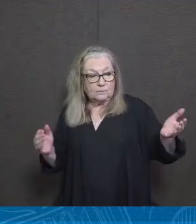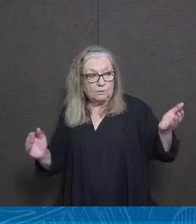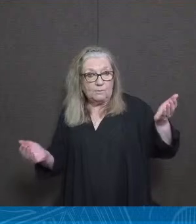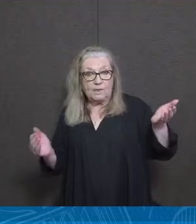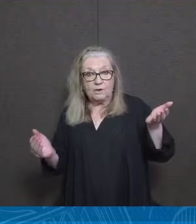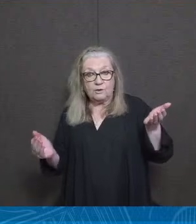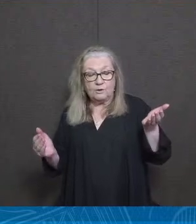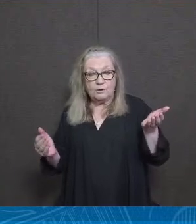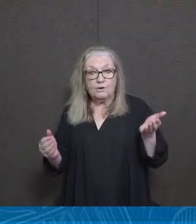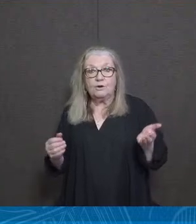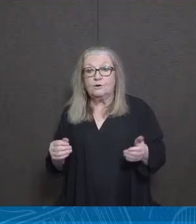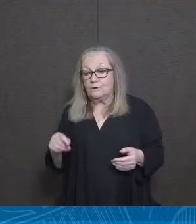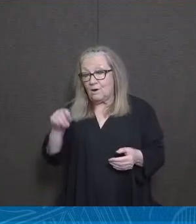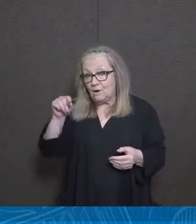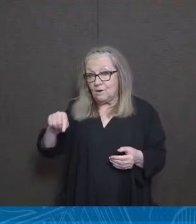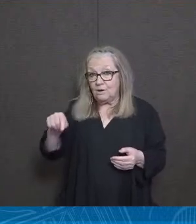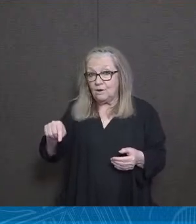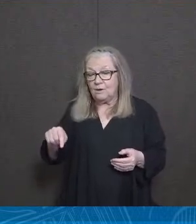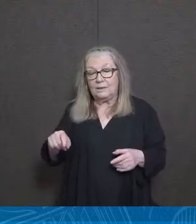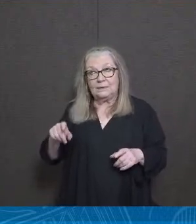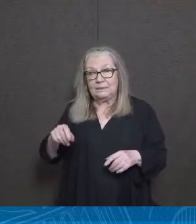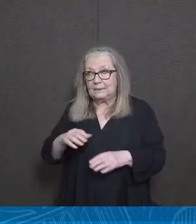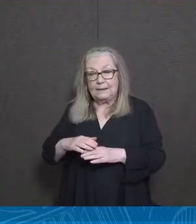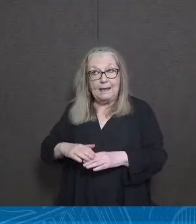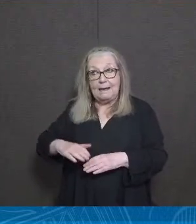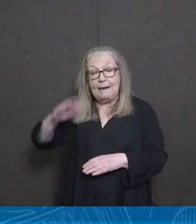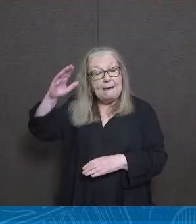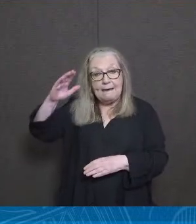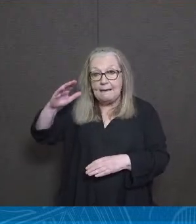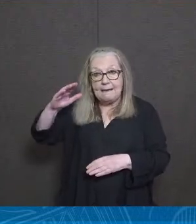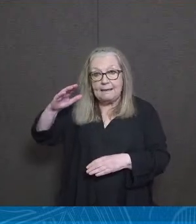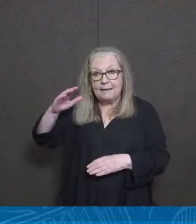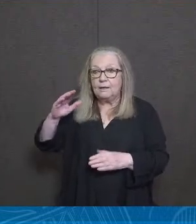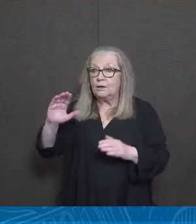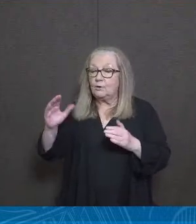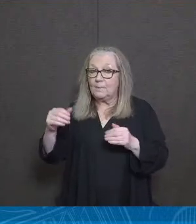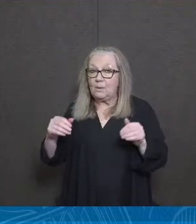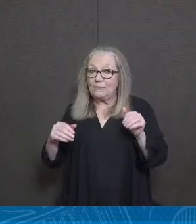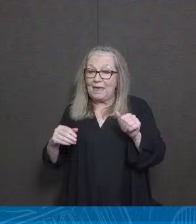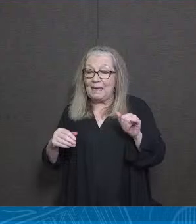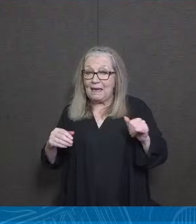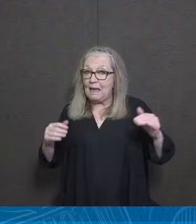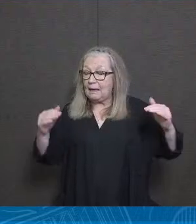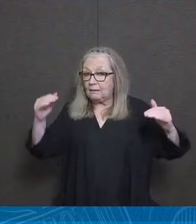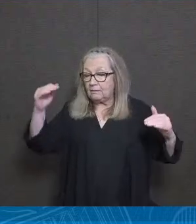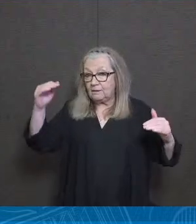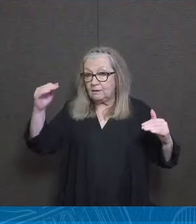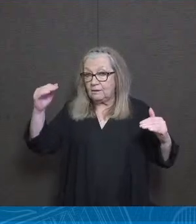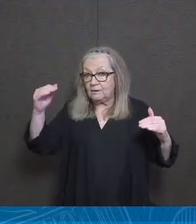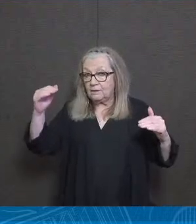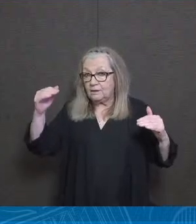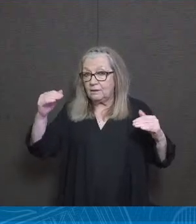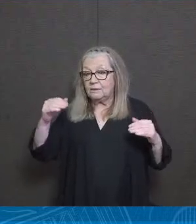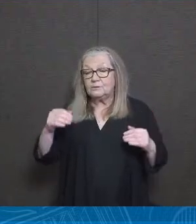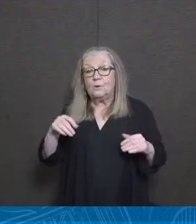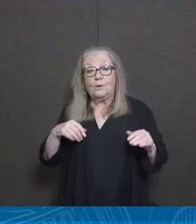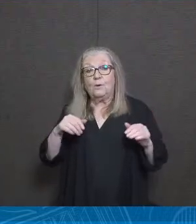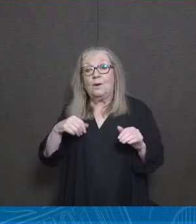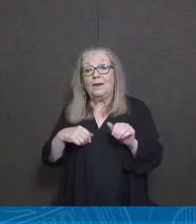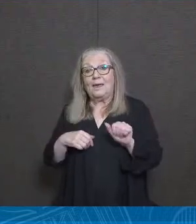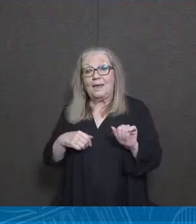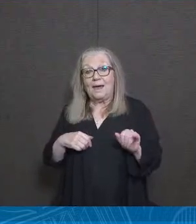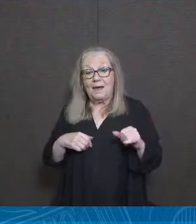hardware, high performance computing systems than the AI when you use it. In AI